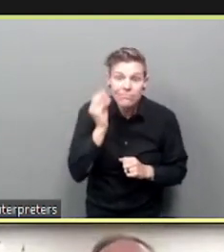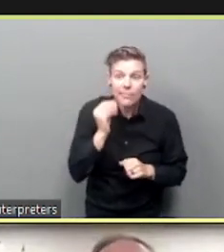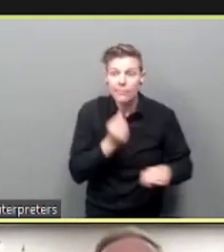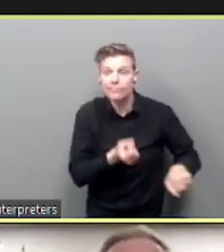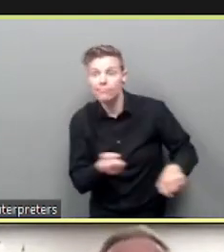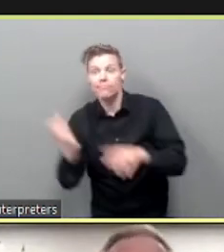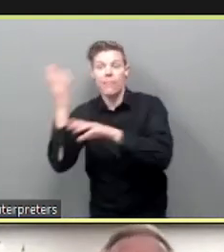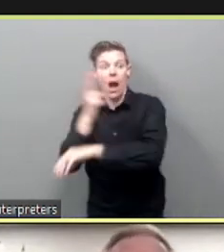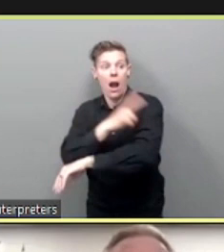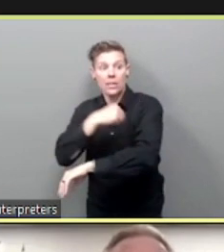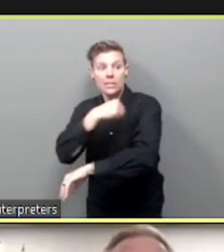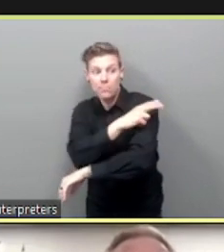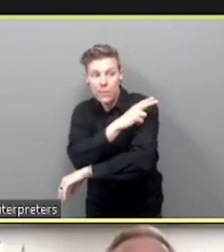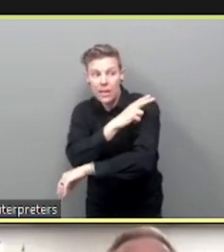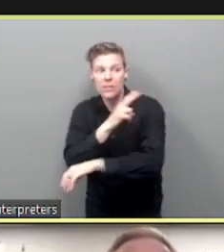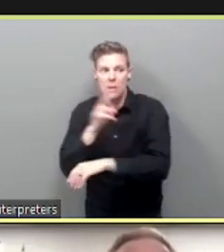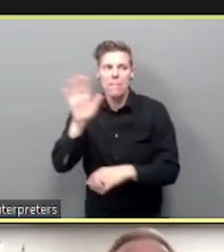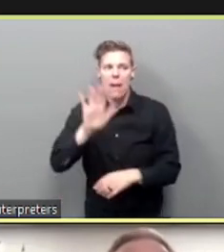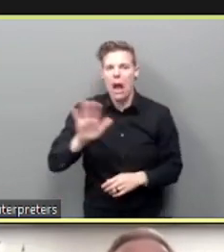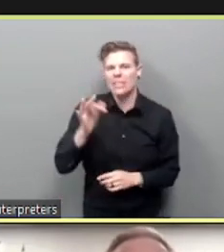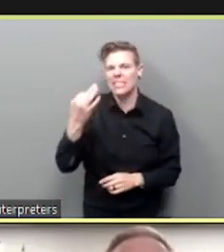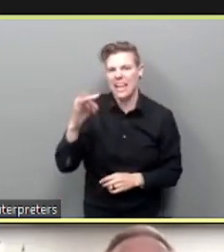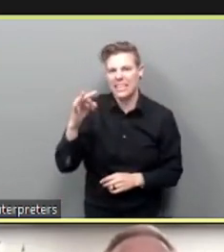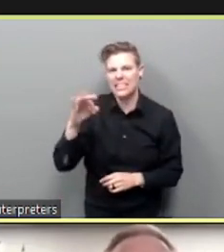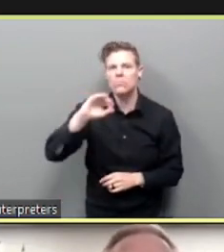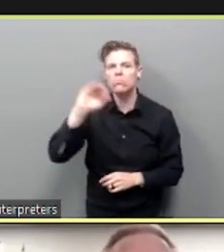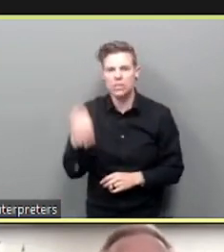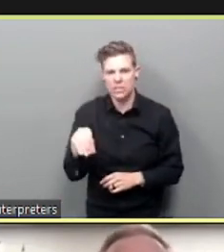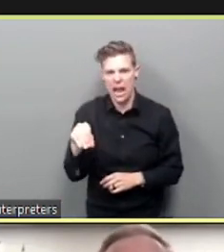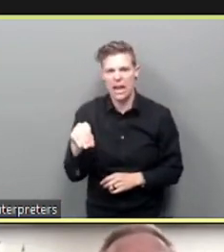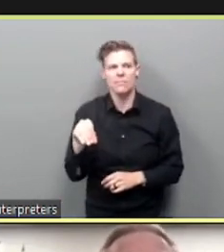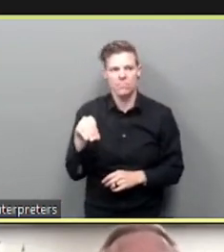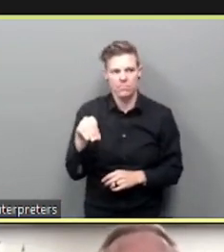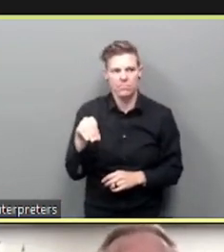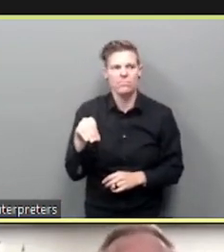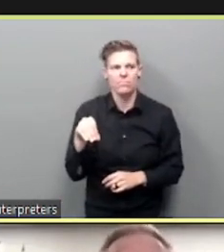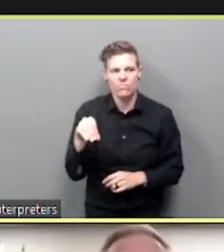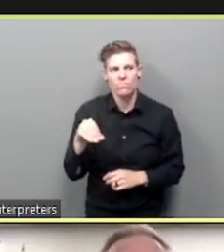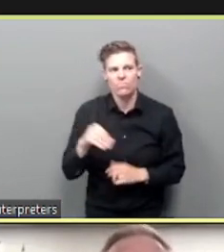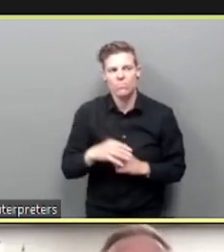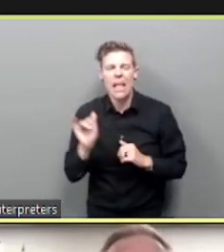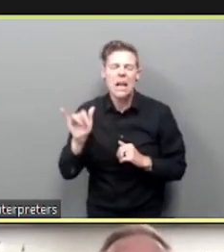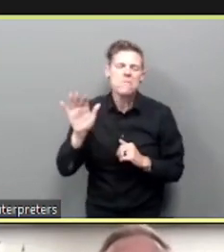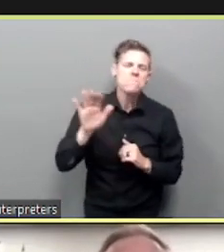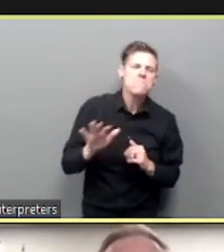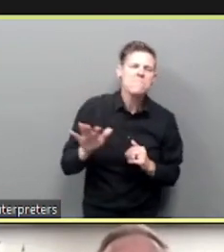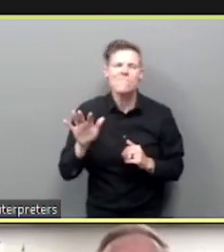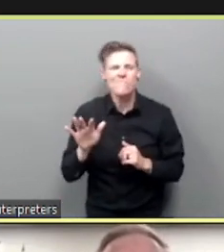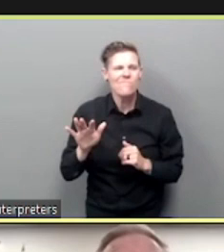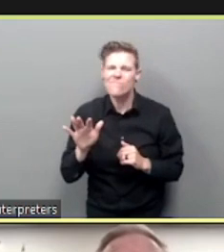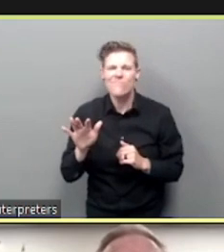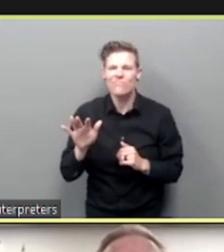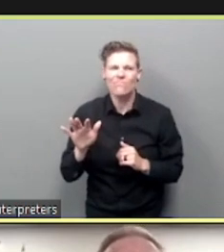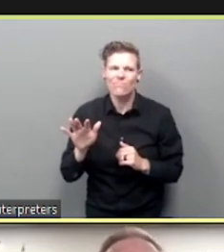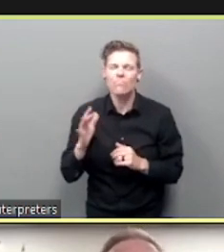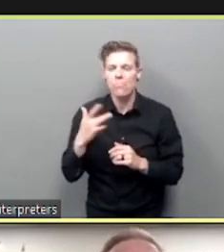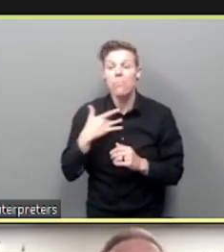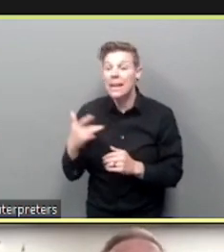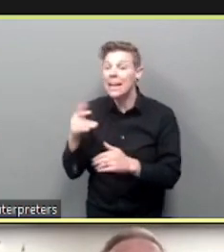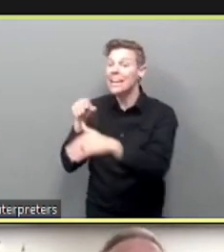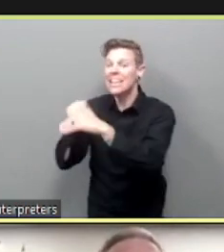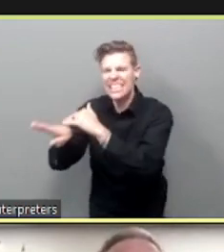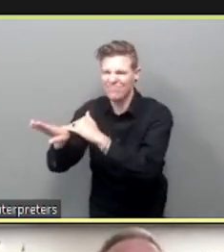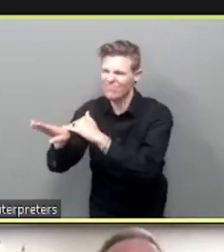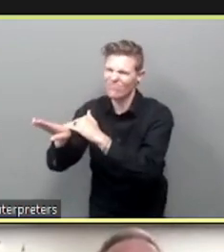19% of people who are hospitalized with COVID actually not leaving the hospital alive. So in any case, we're